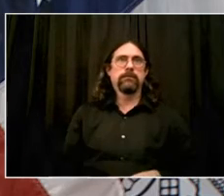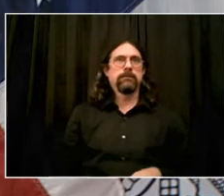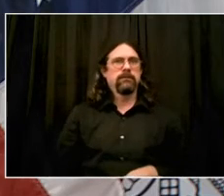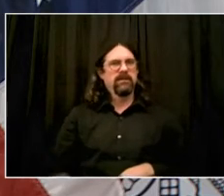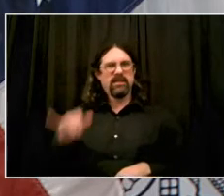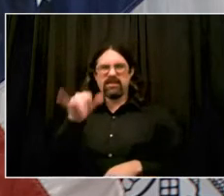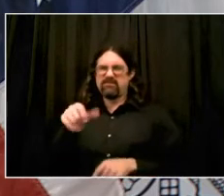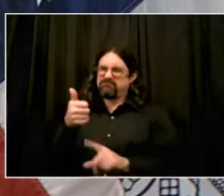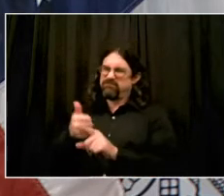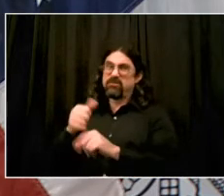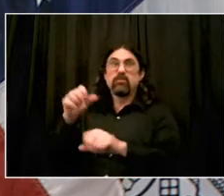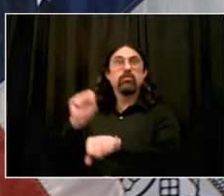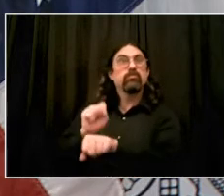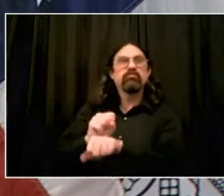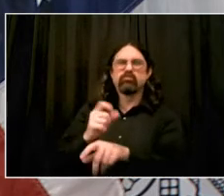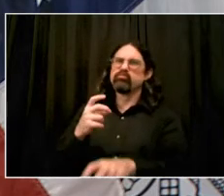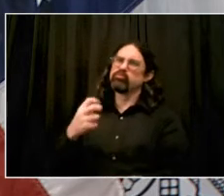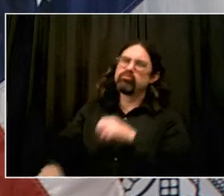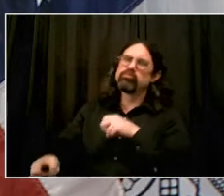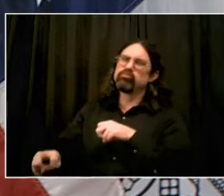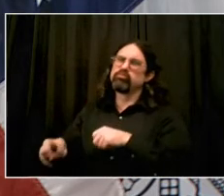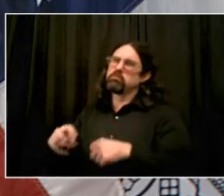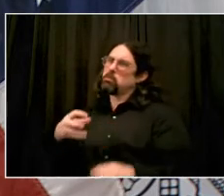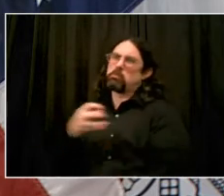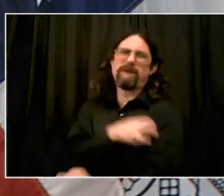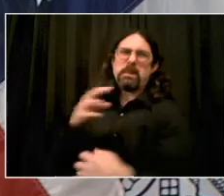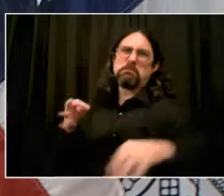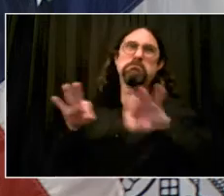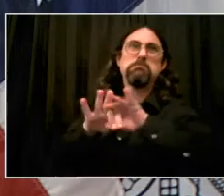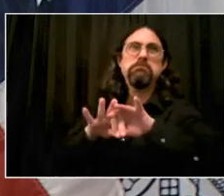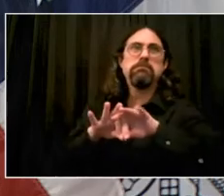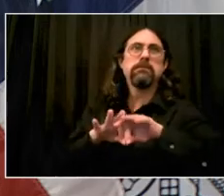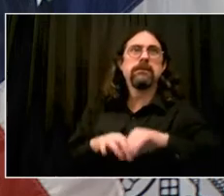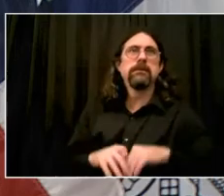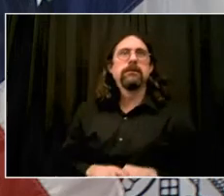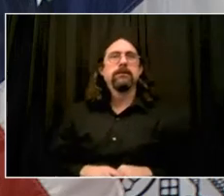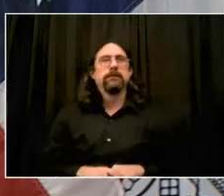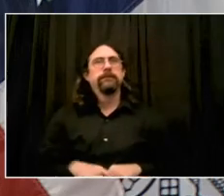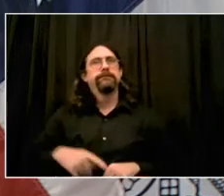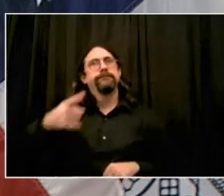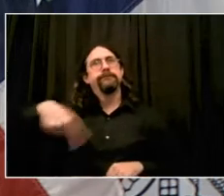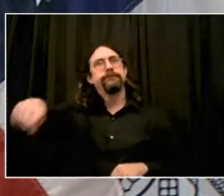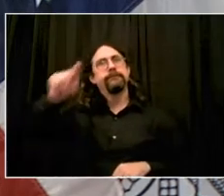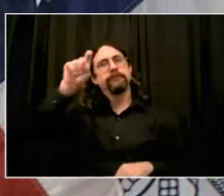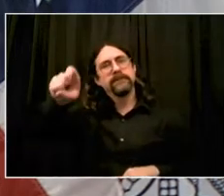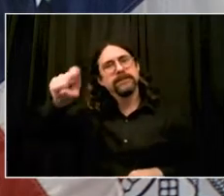can be. And every one of you will be part of building that future. Thanks, everyone.